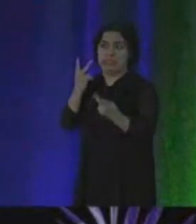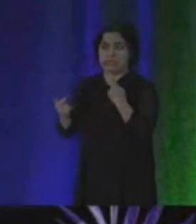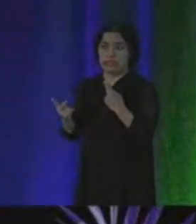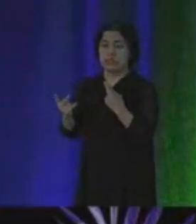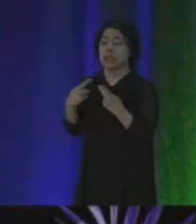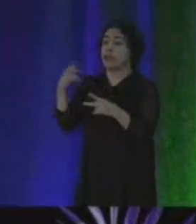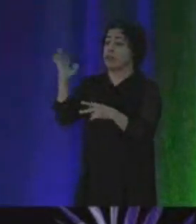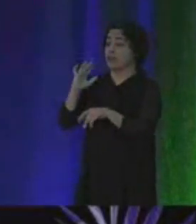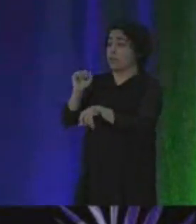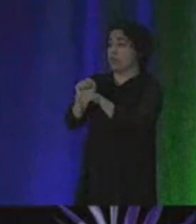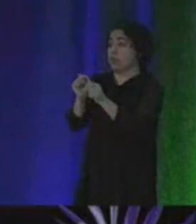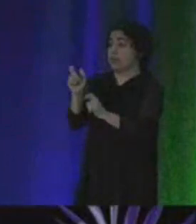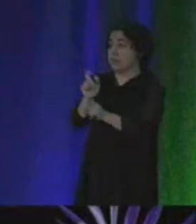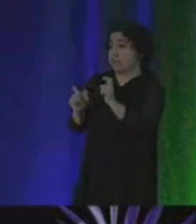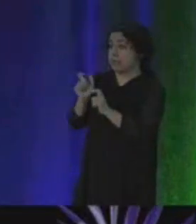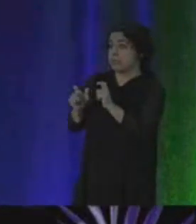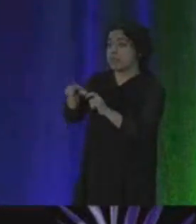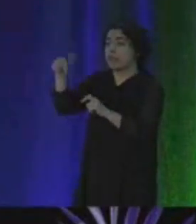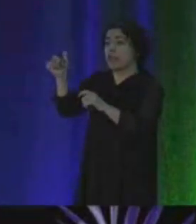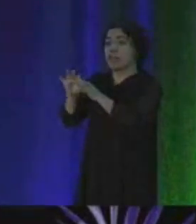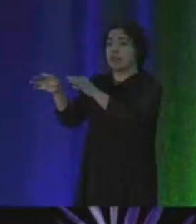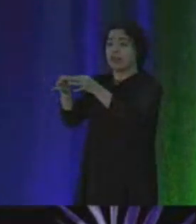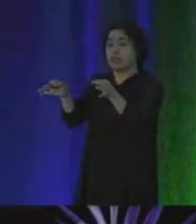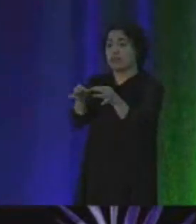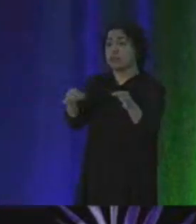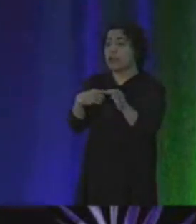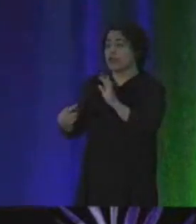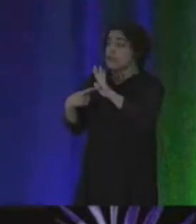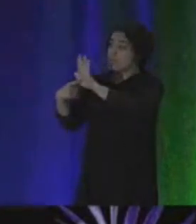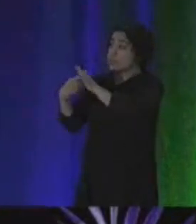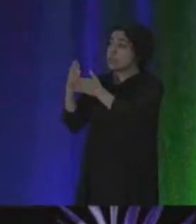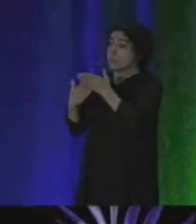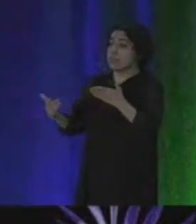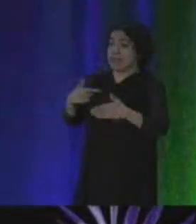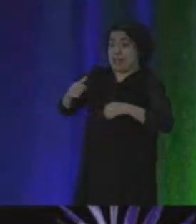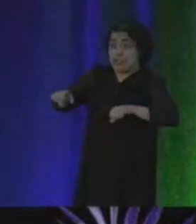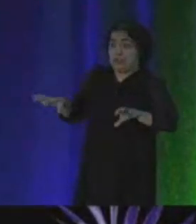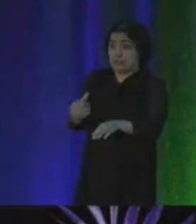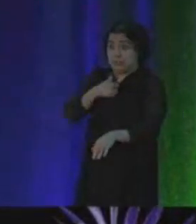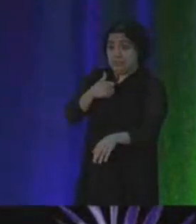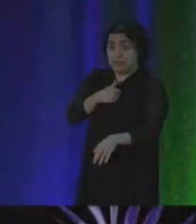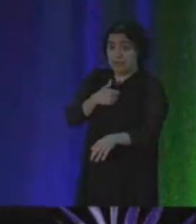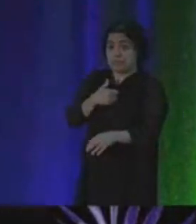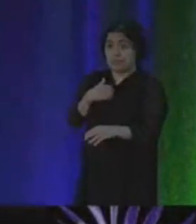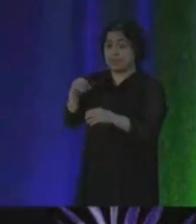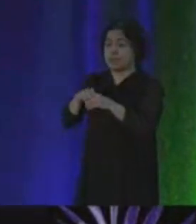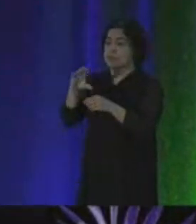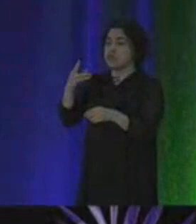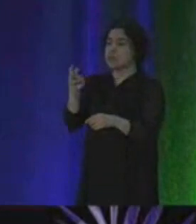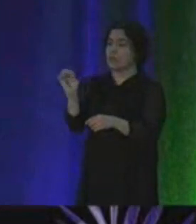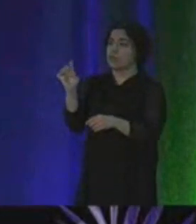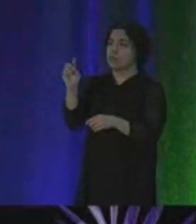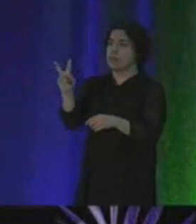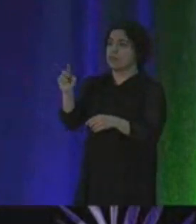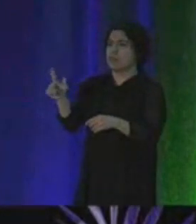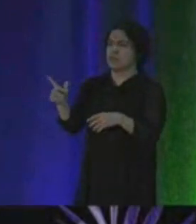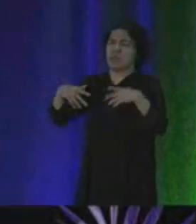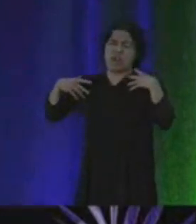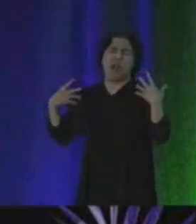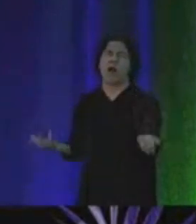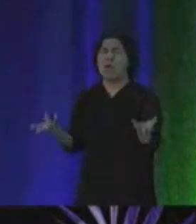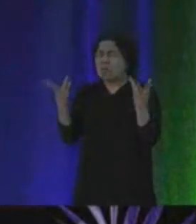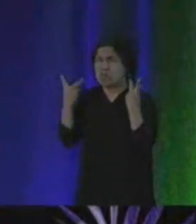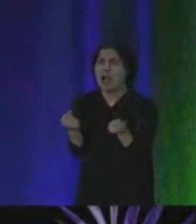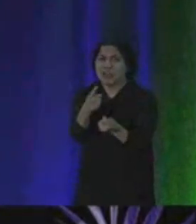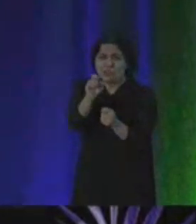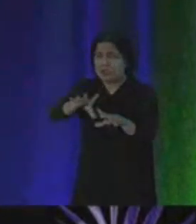I work with people in other languages and I show them some of the things that I can do in Chrome DevTools, they're like, "What? You have